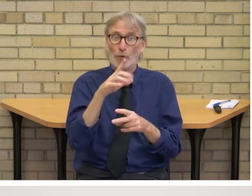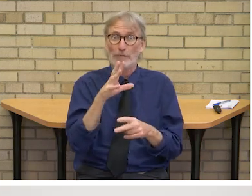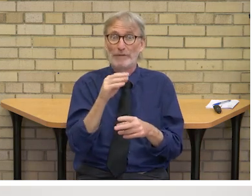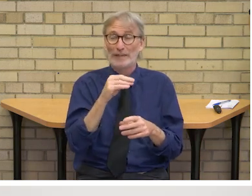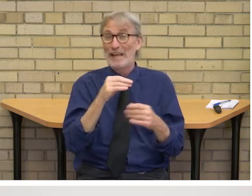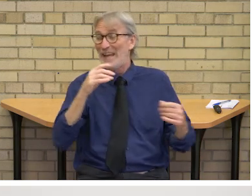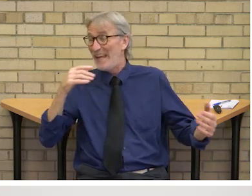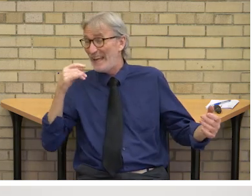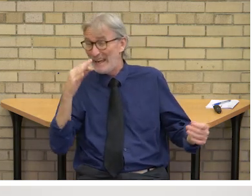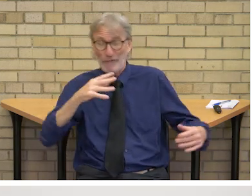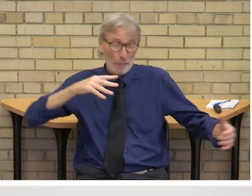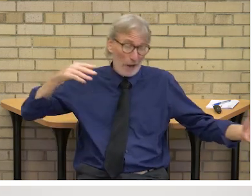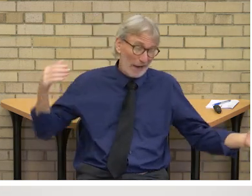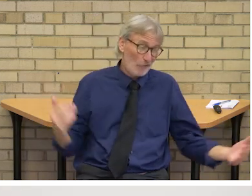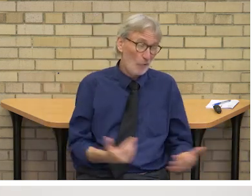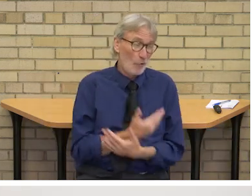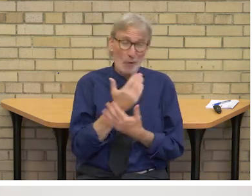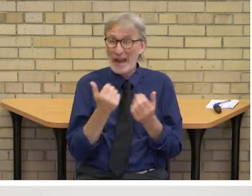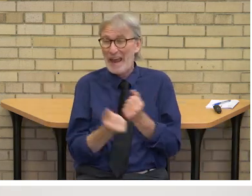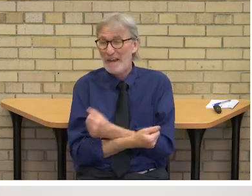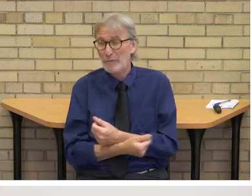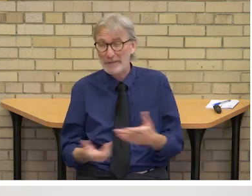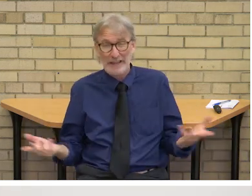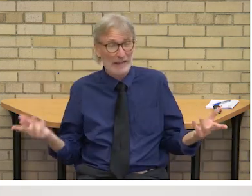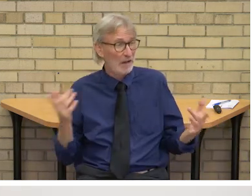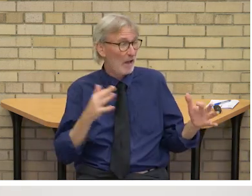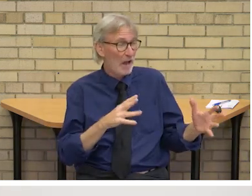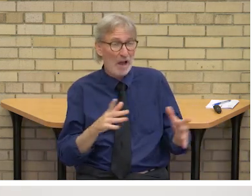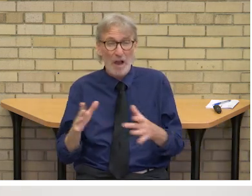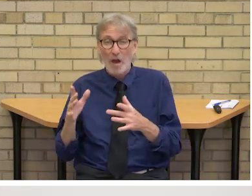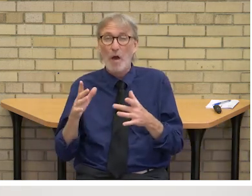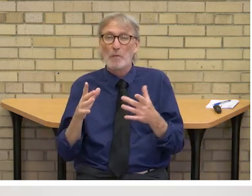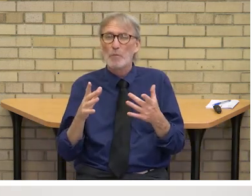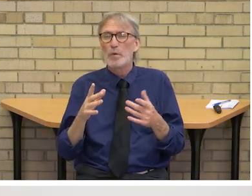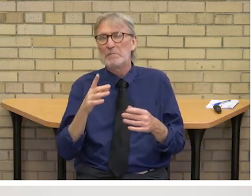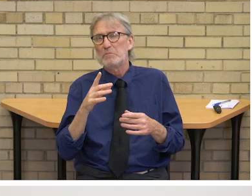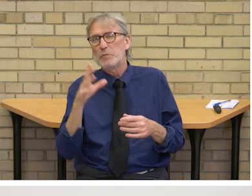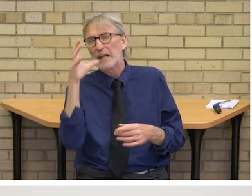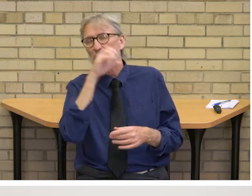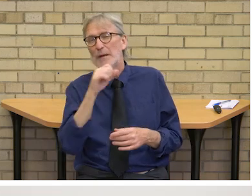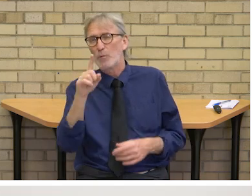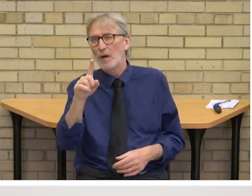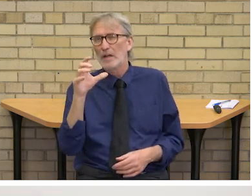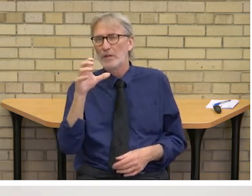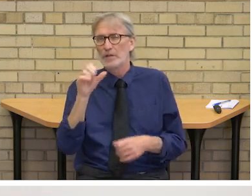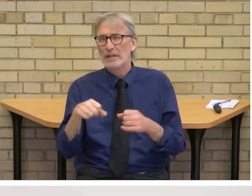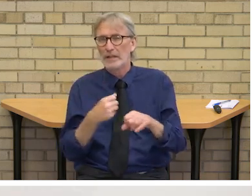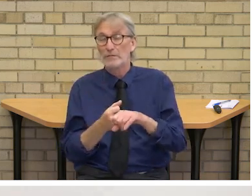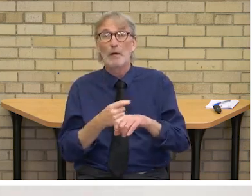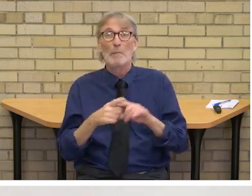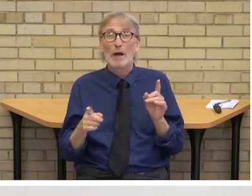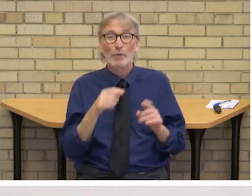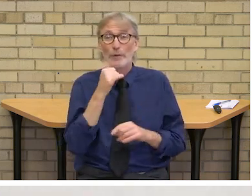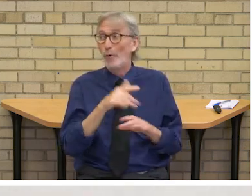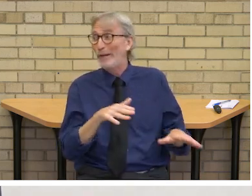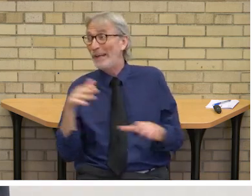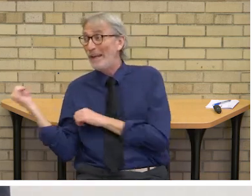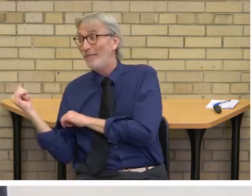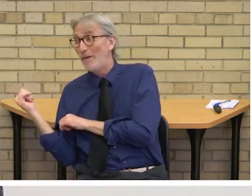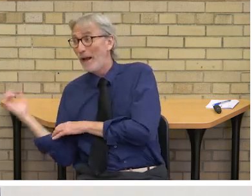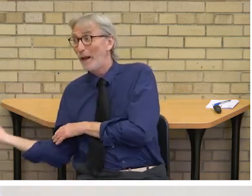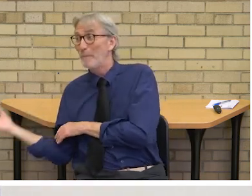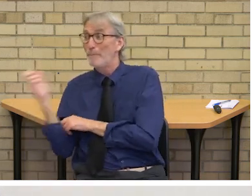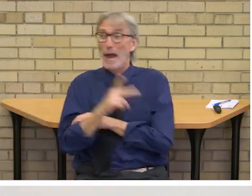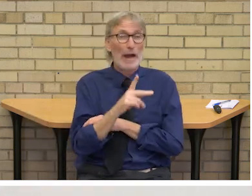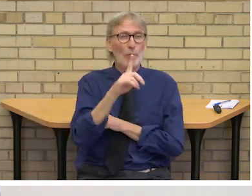built a brand new bridge with all new components, a lot of times we're shooting for 100-year life now, but that also doesn't mean that you walk away from it and you don't come back for 100